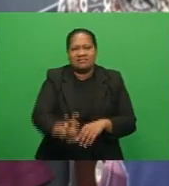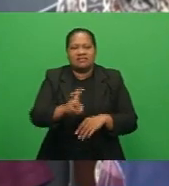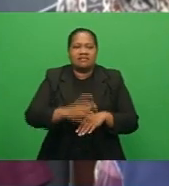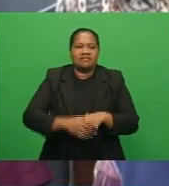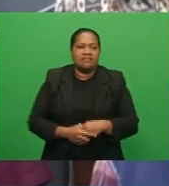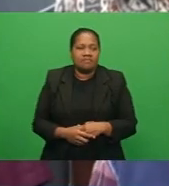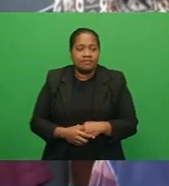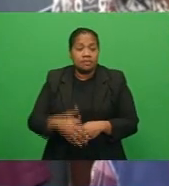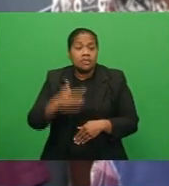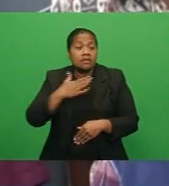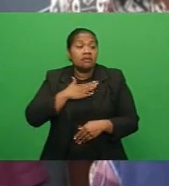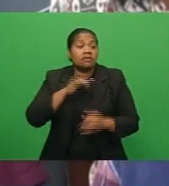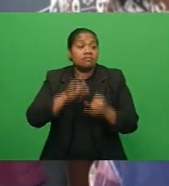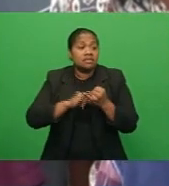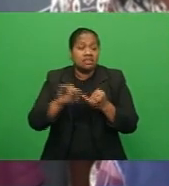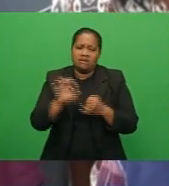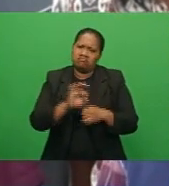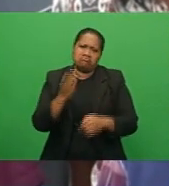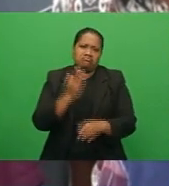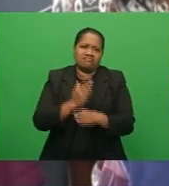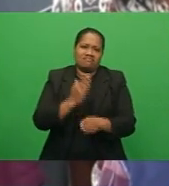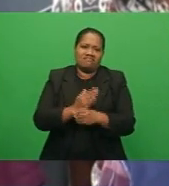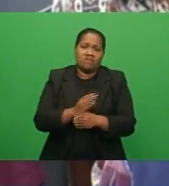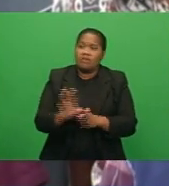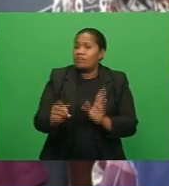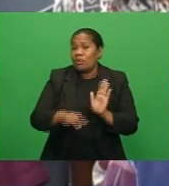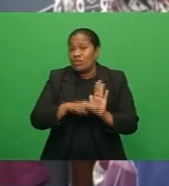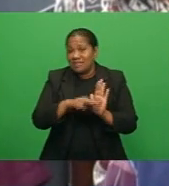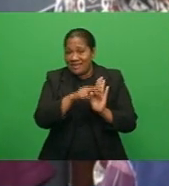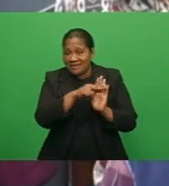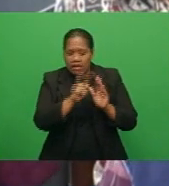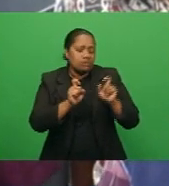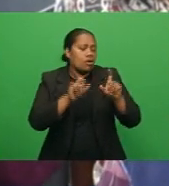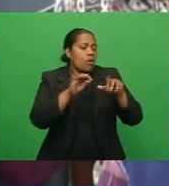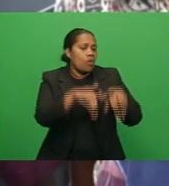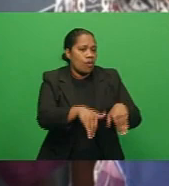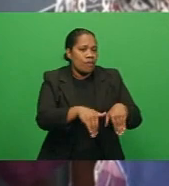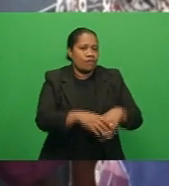My son is not talking from the hotel, staying home.